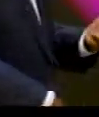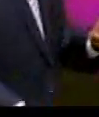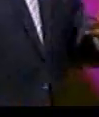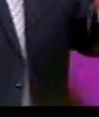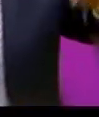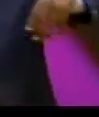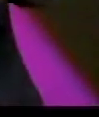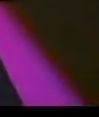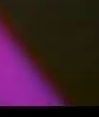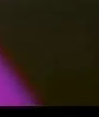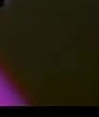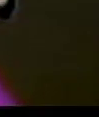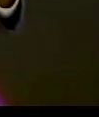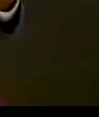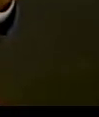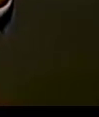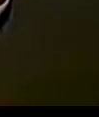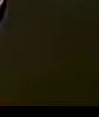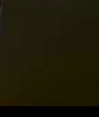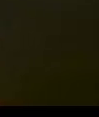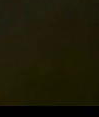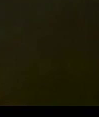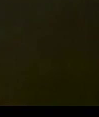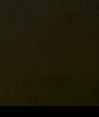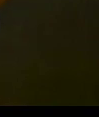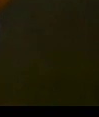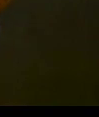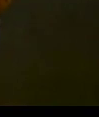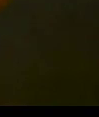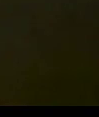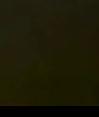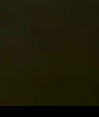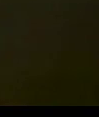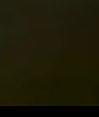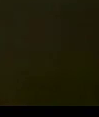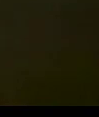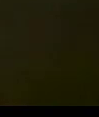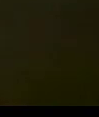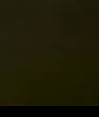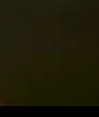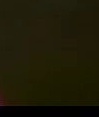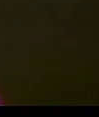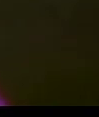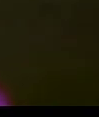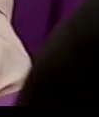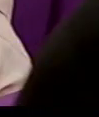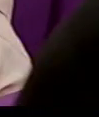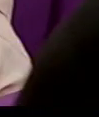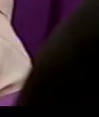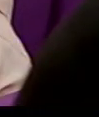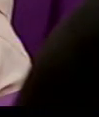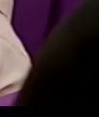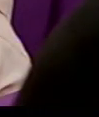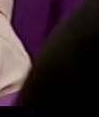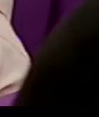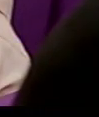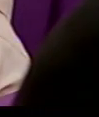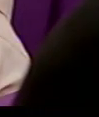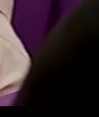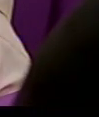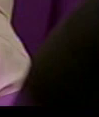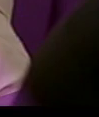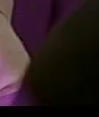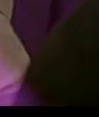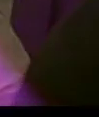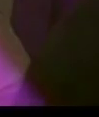this time? How shall I respond at this time? What direction shall I go at this time? He that says he abideth